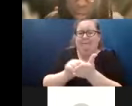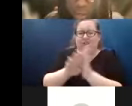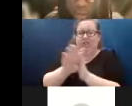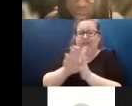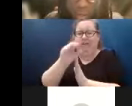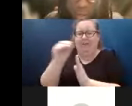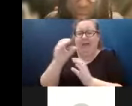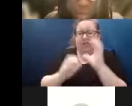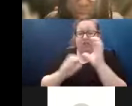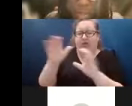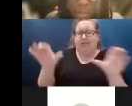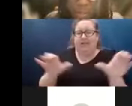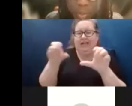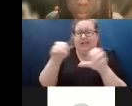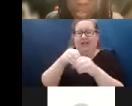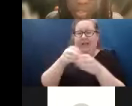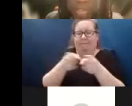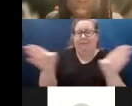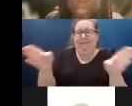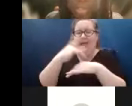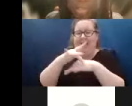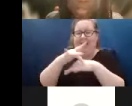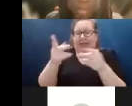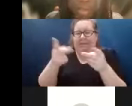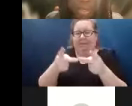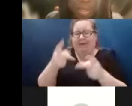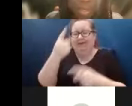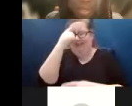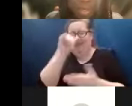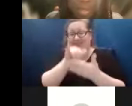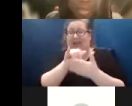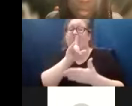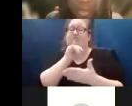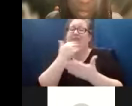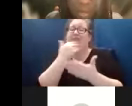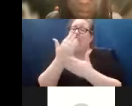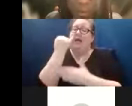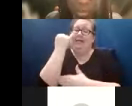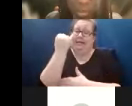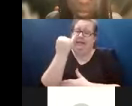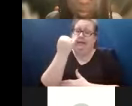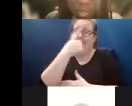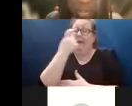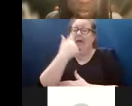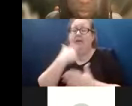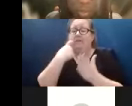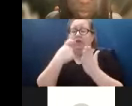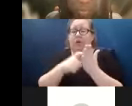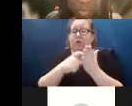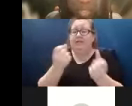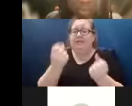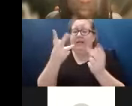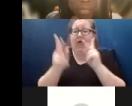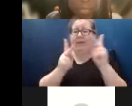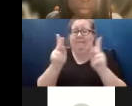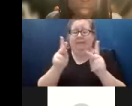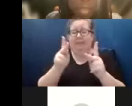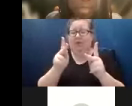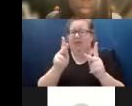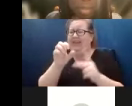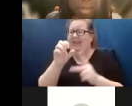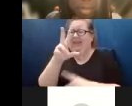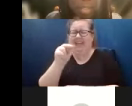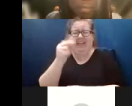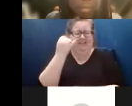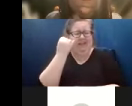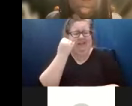construction activities in a publicly available place. I think that's a really good idea, because I've noticed a lot of people, even if there